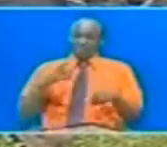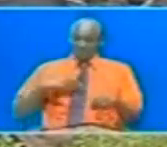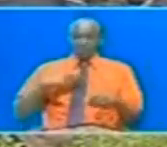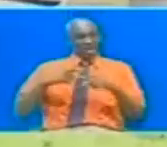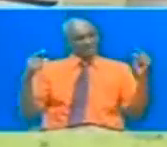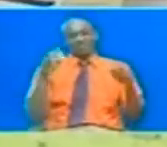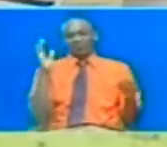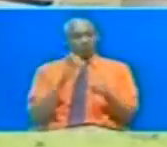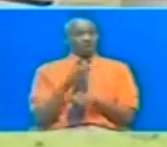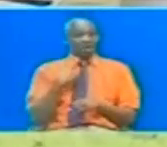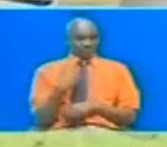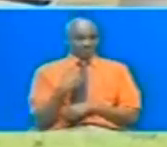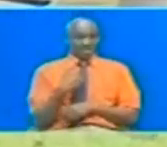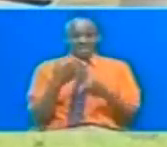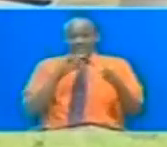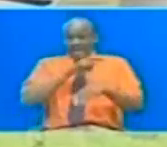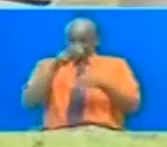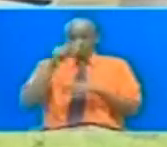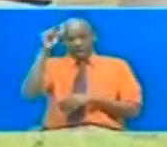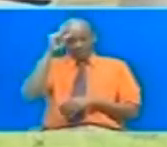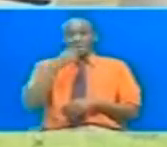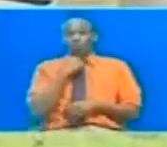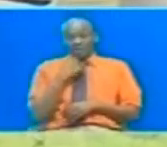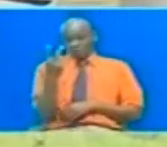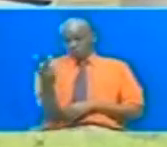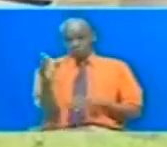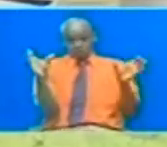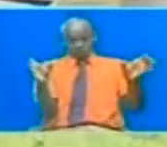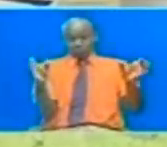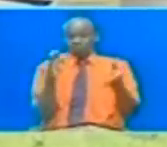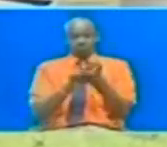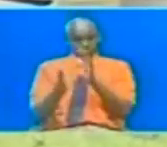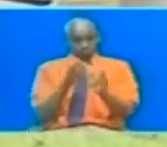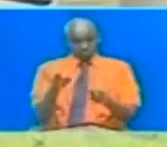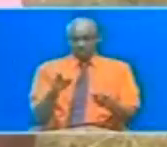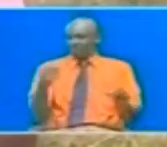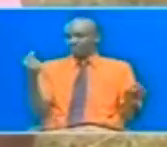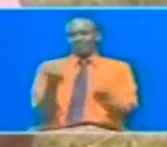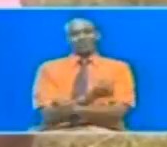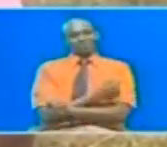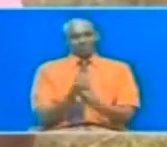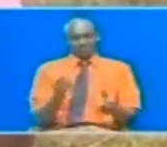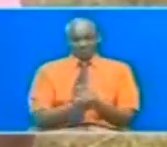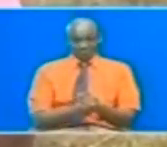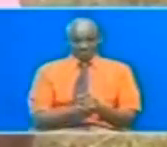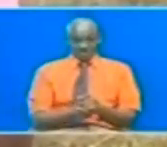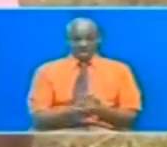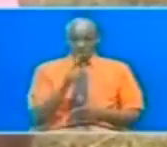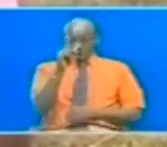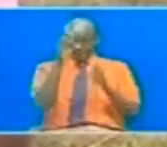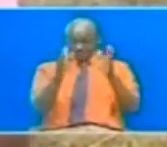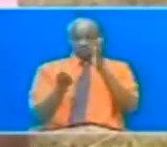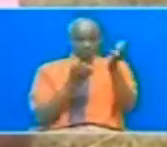animosity. Efforts by the national government to unite the two communities twice has hit a snag. The death of Okari has